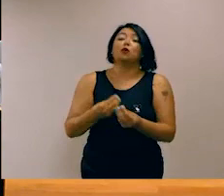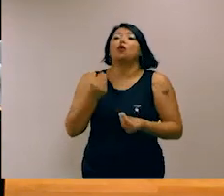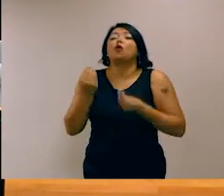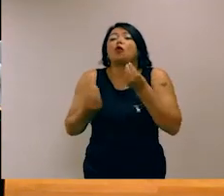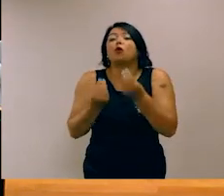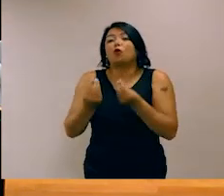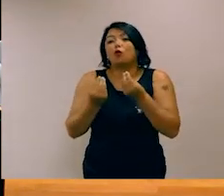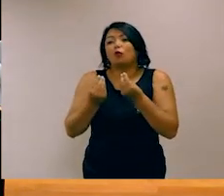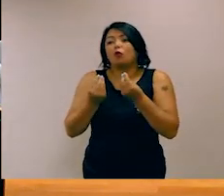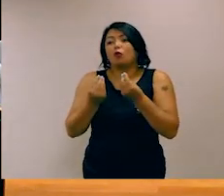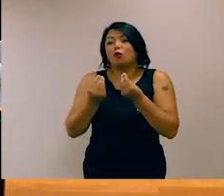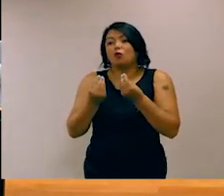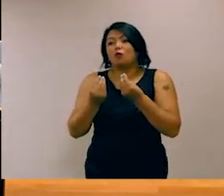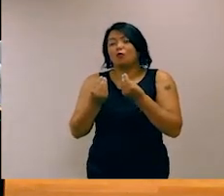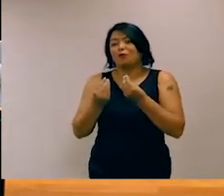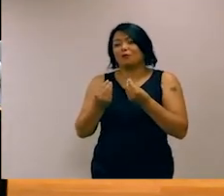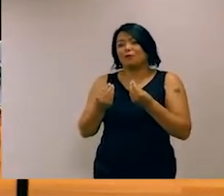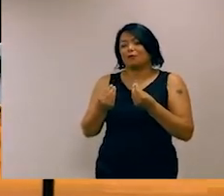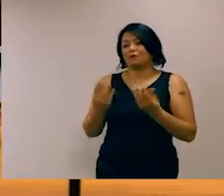I dare to say that maybe